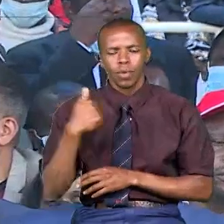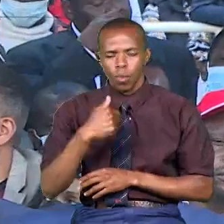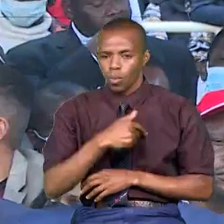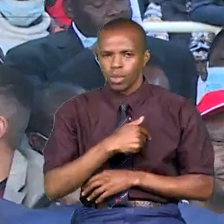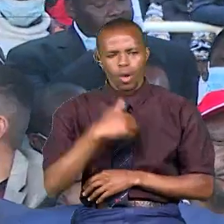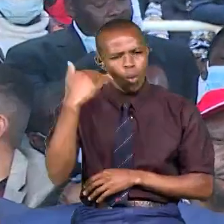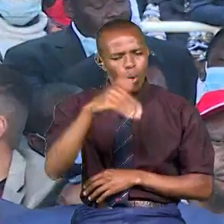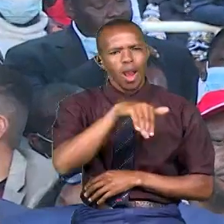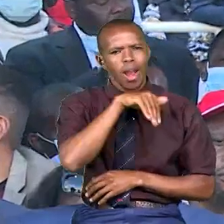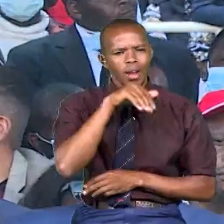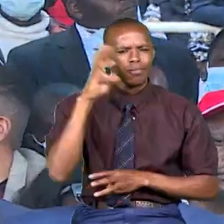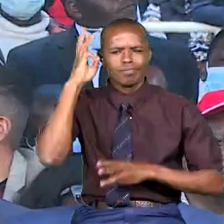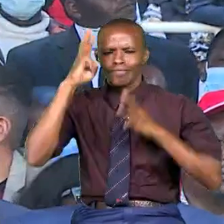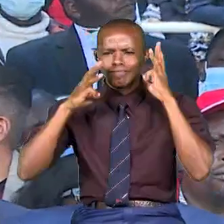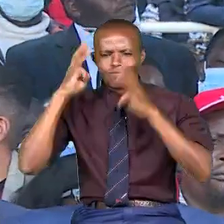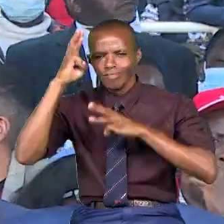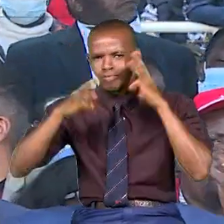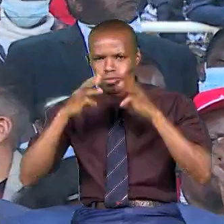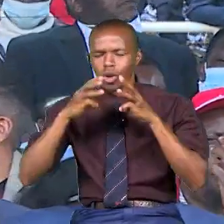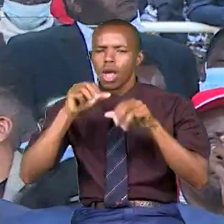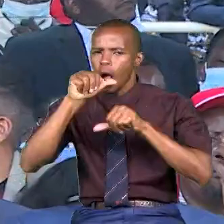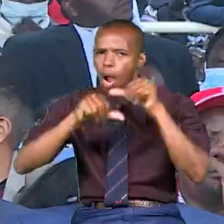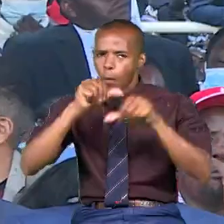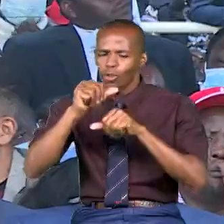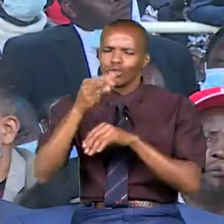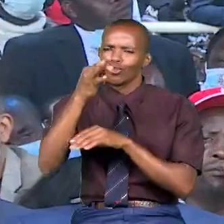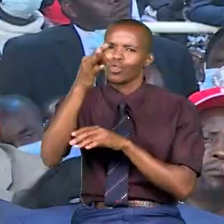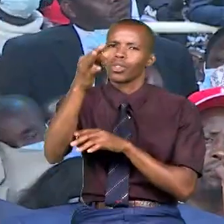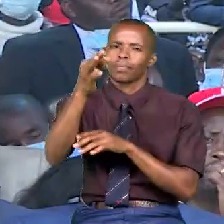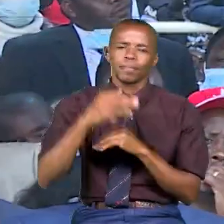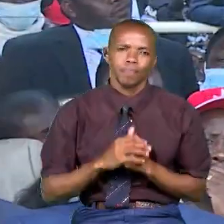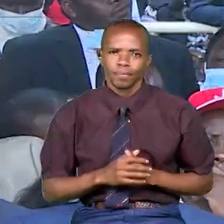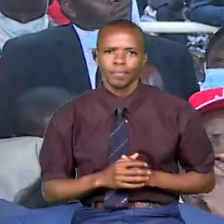he always worries about the future of these young people.